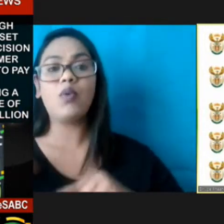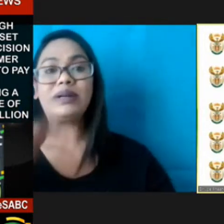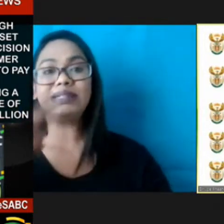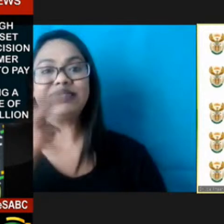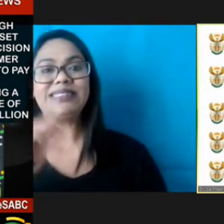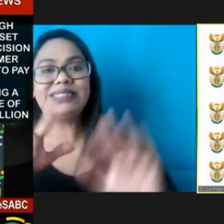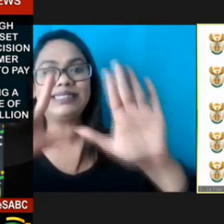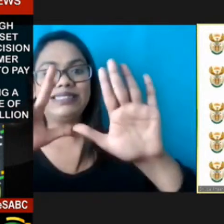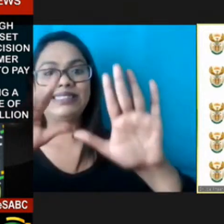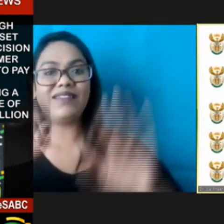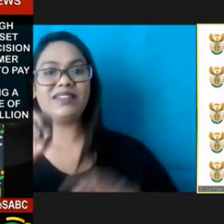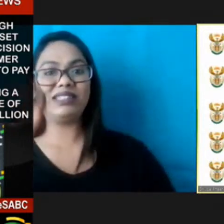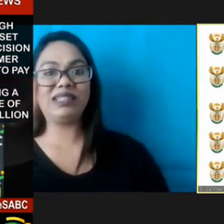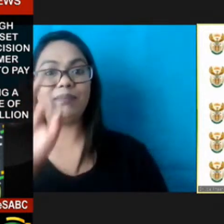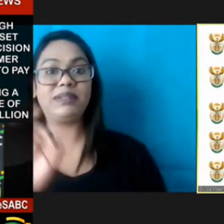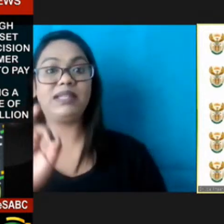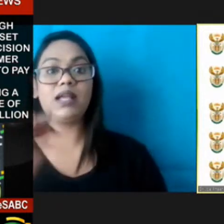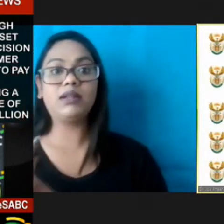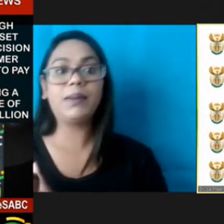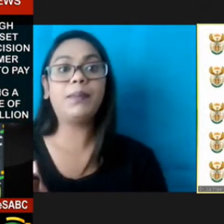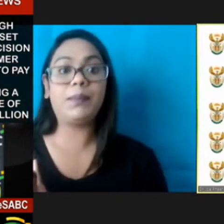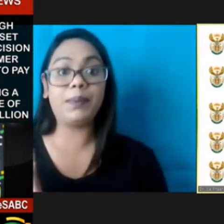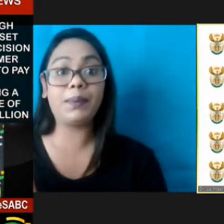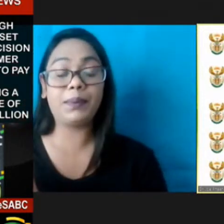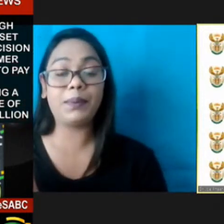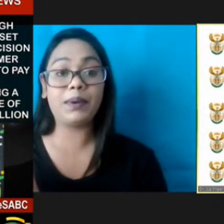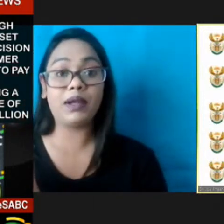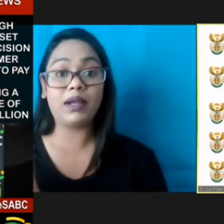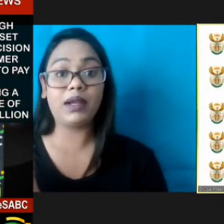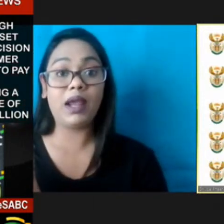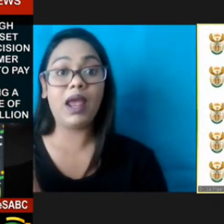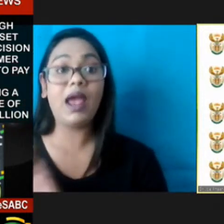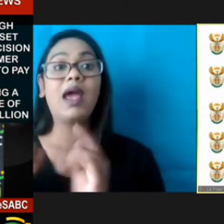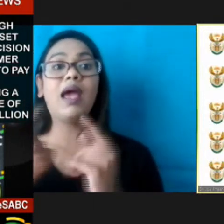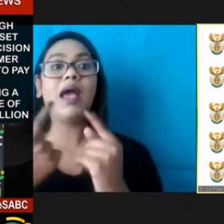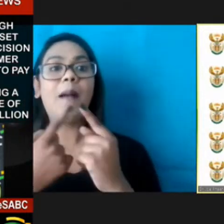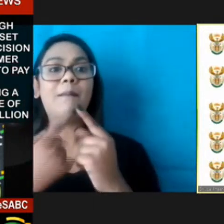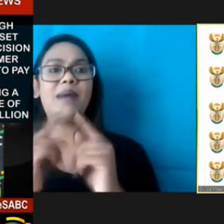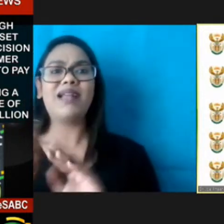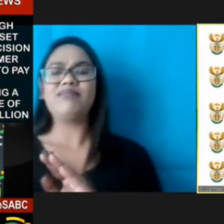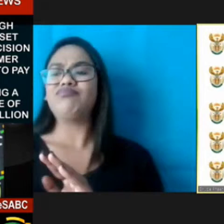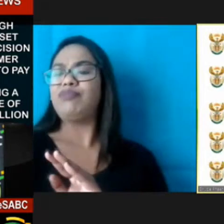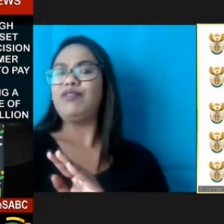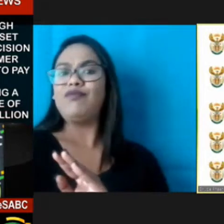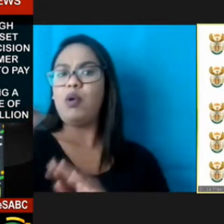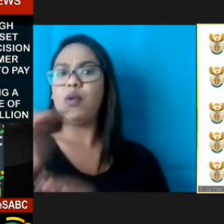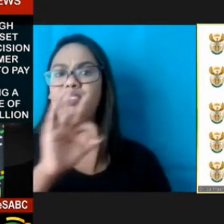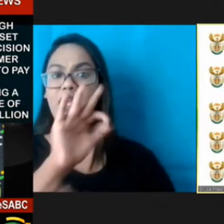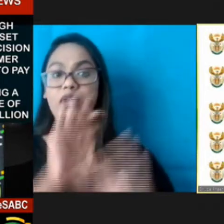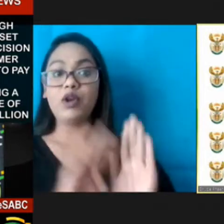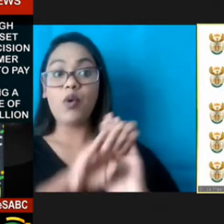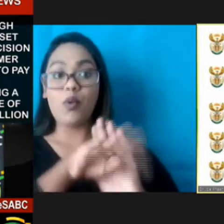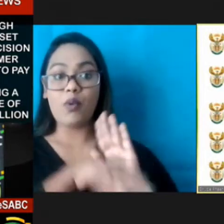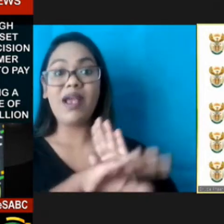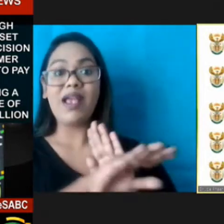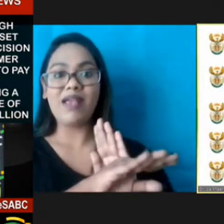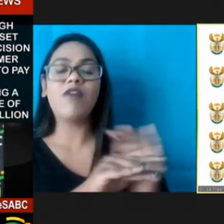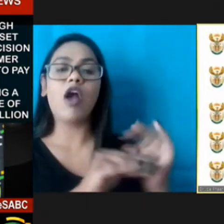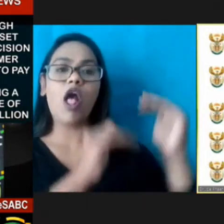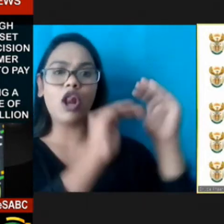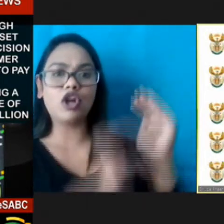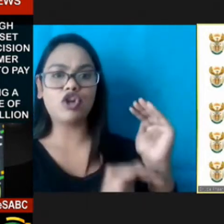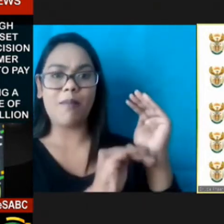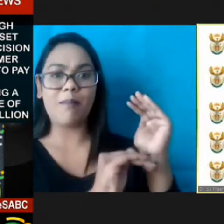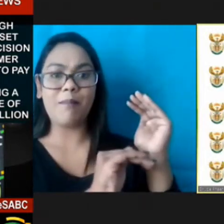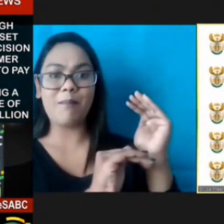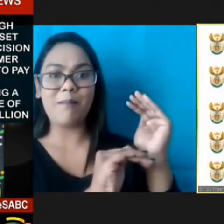admissions, though in absolute numbers, as I've mentioned, it's a high percentage because we come from a low base. But in